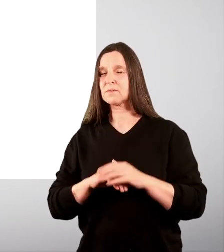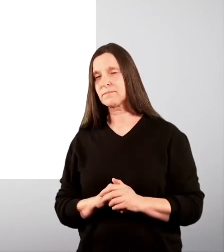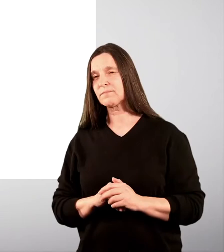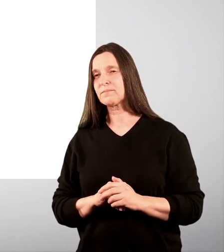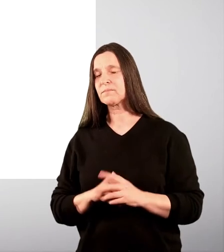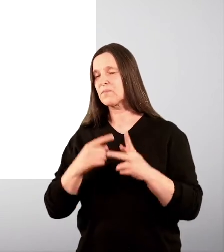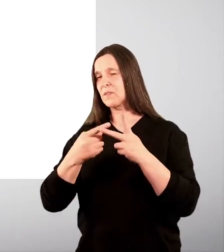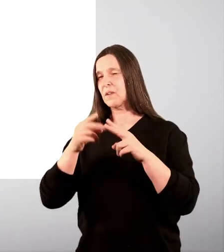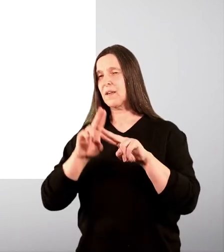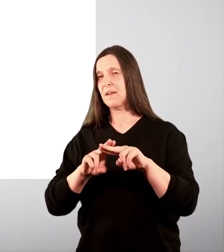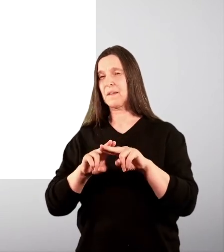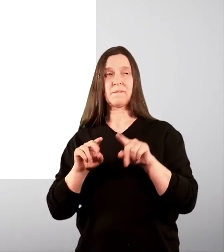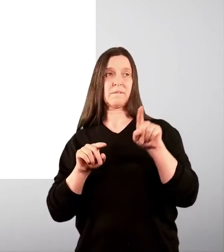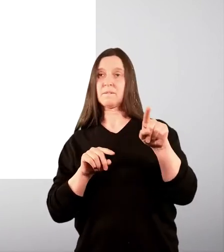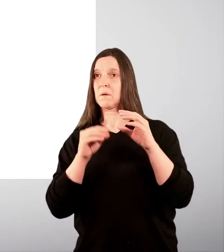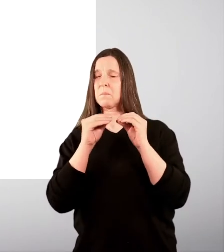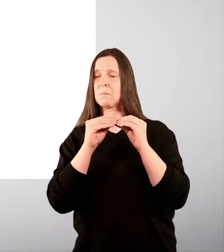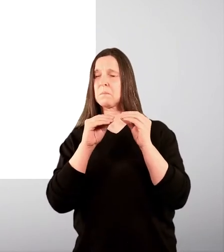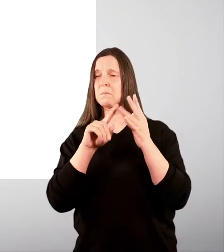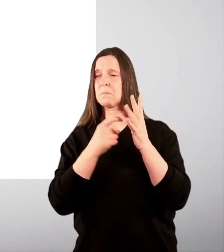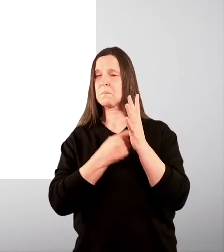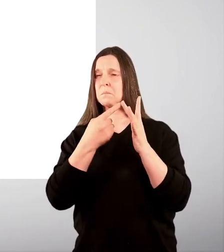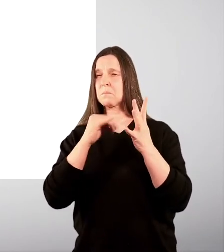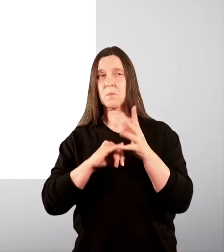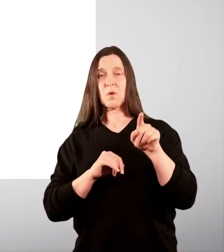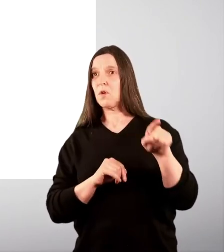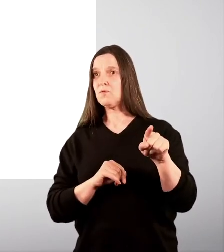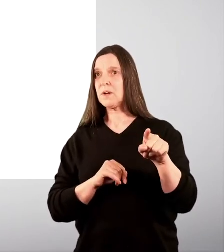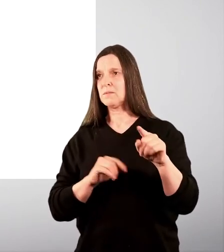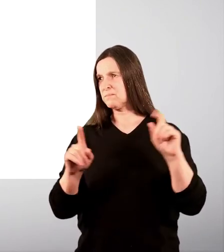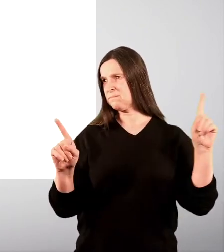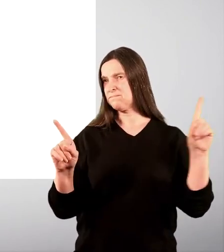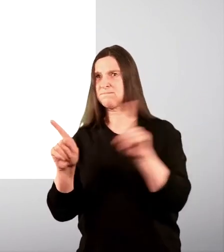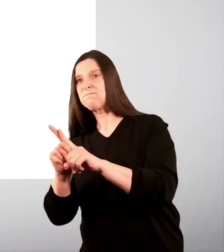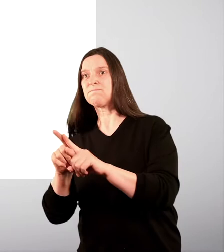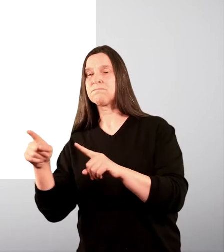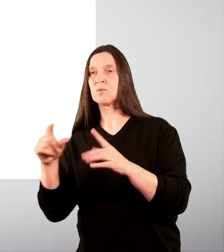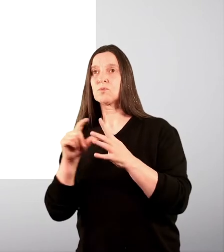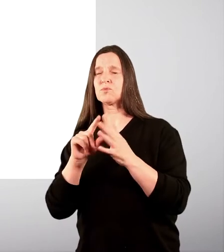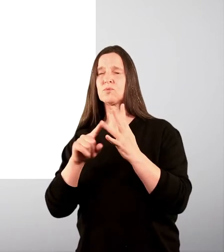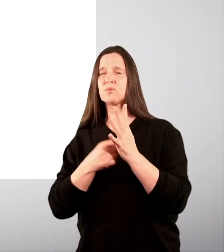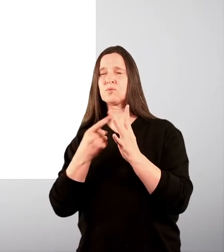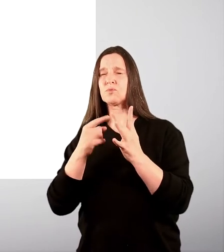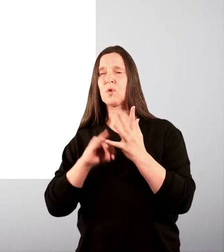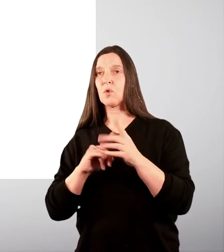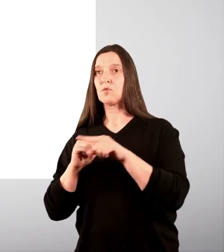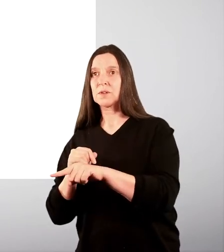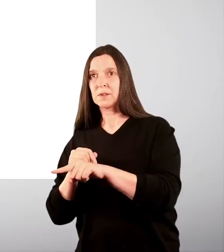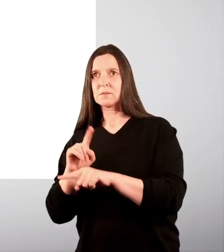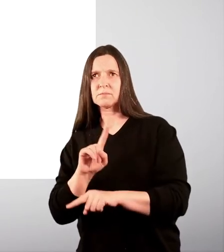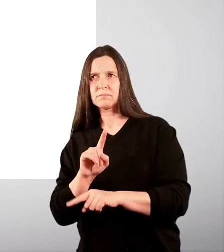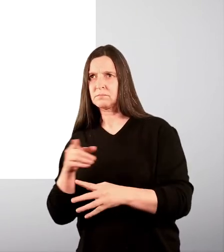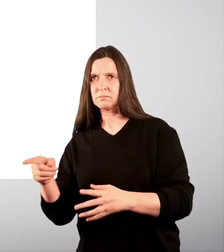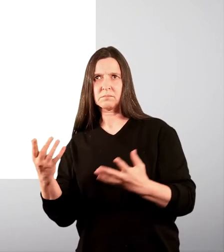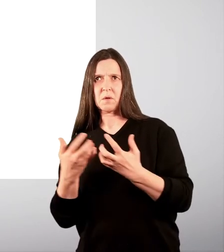Boris is a rather large, muscle-bound male, while Doris is a small, frail, elderly lady. Now, if